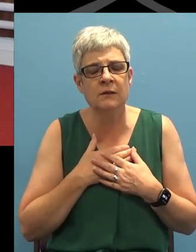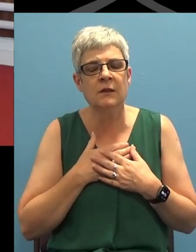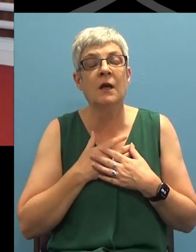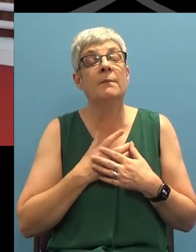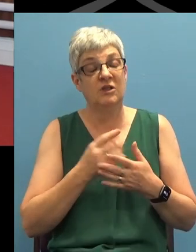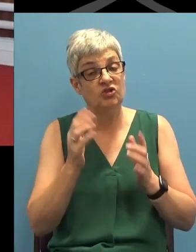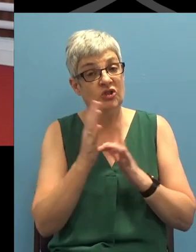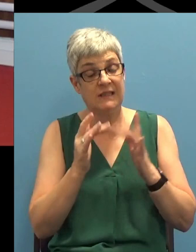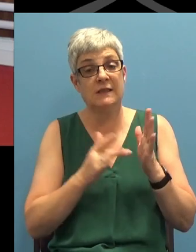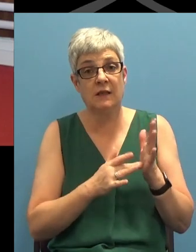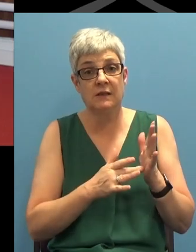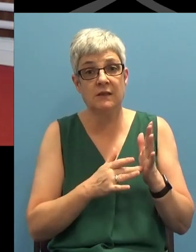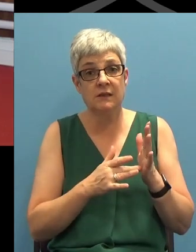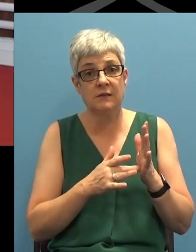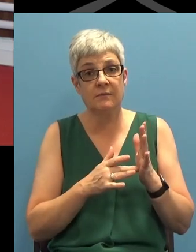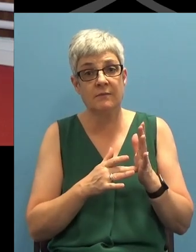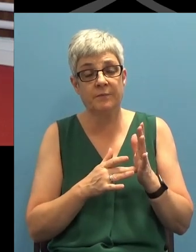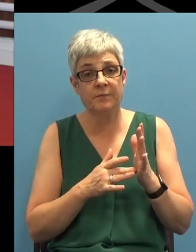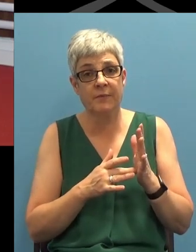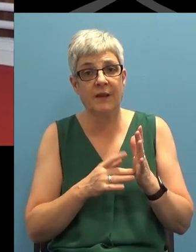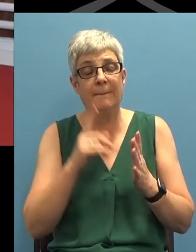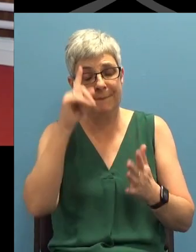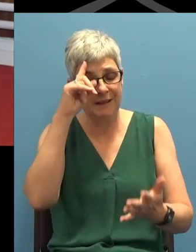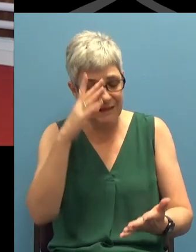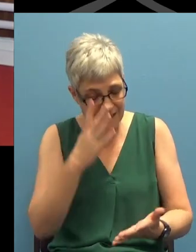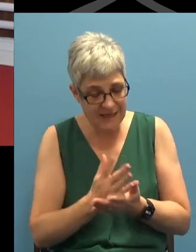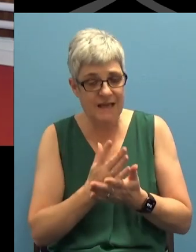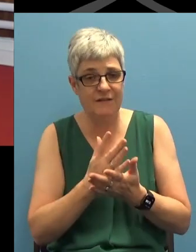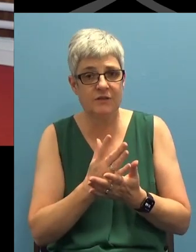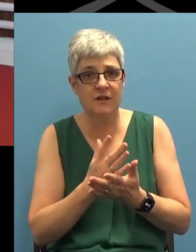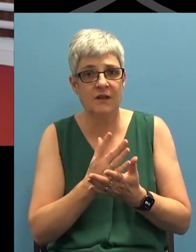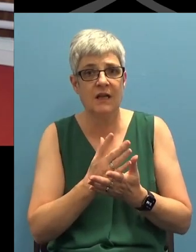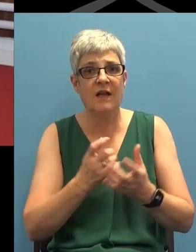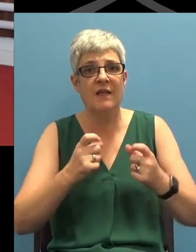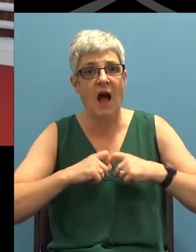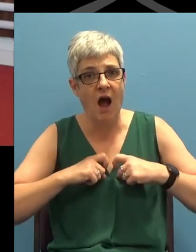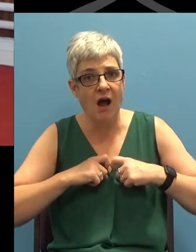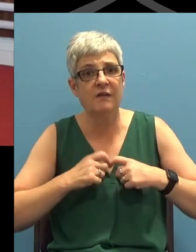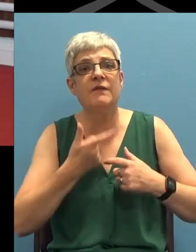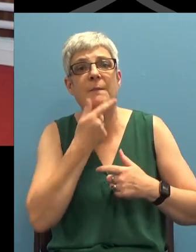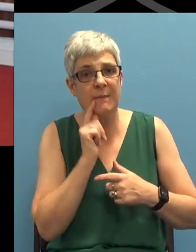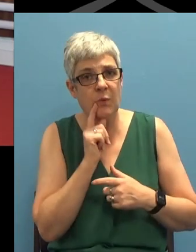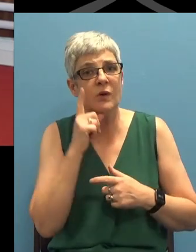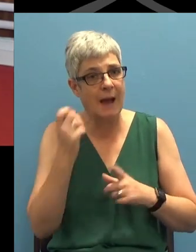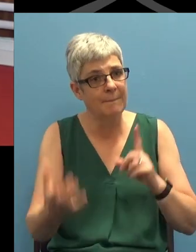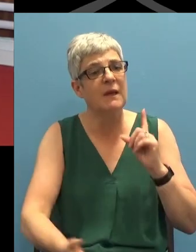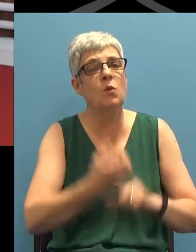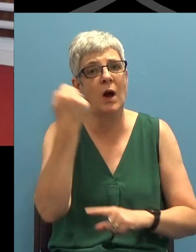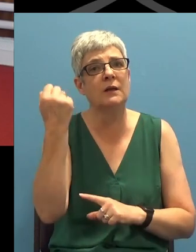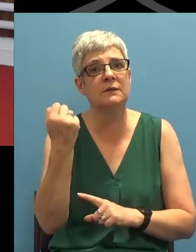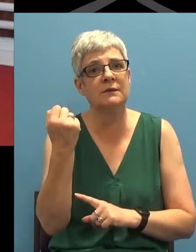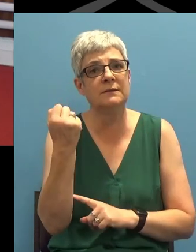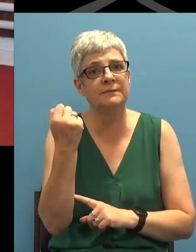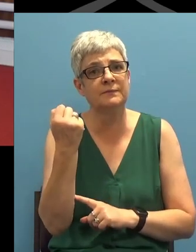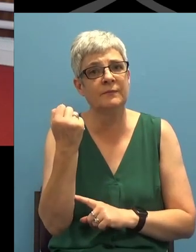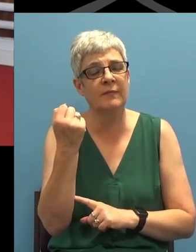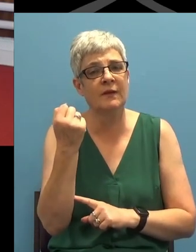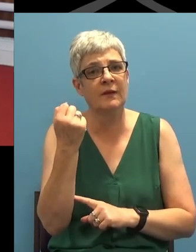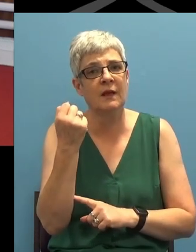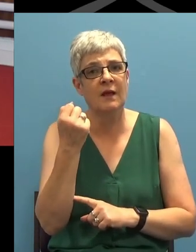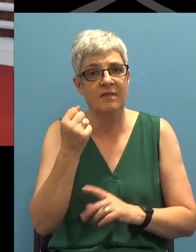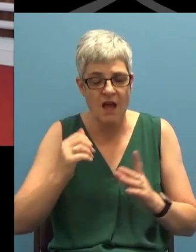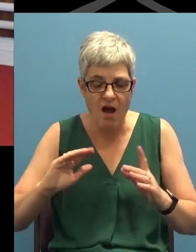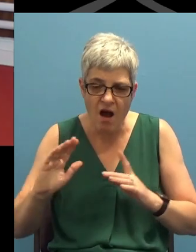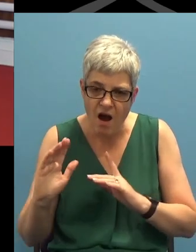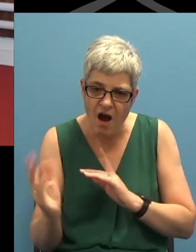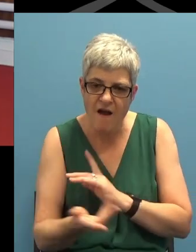But Jesus believed that the heart of the people could still be won, verse 37. The harvest